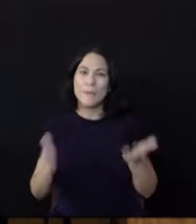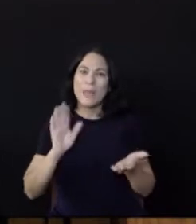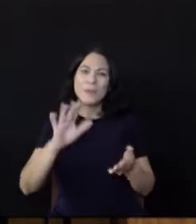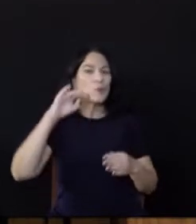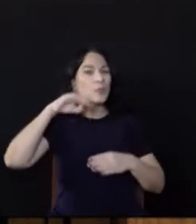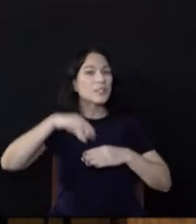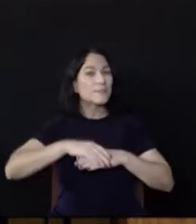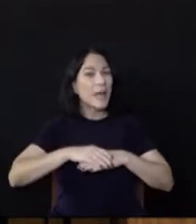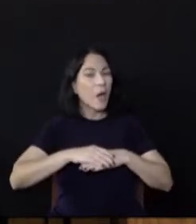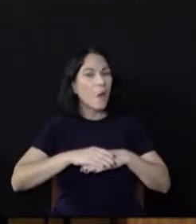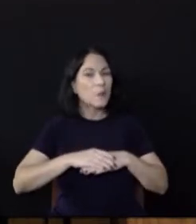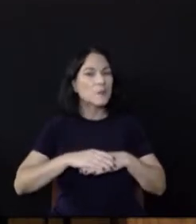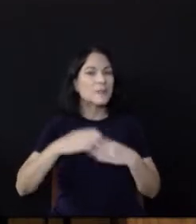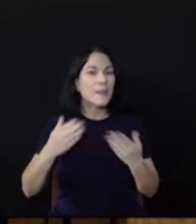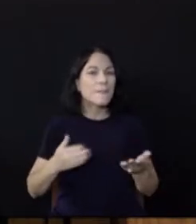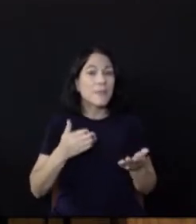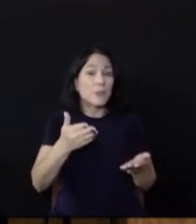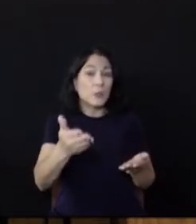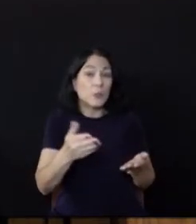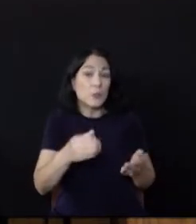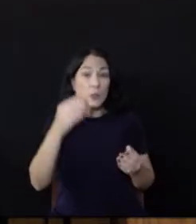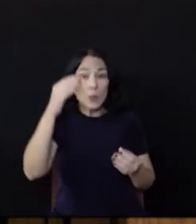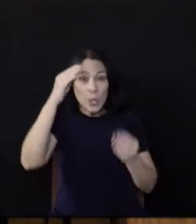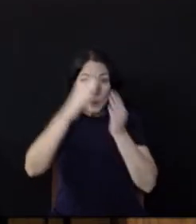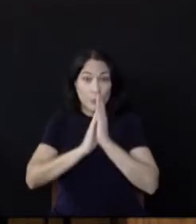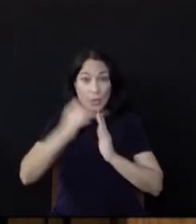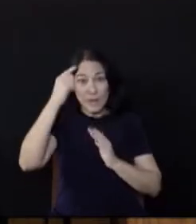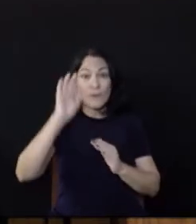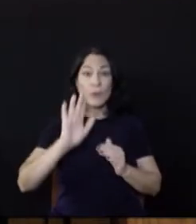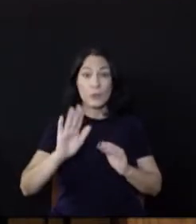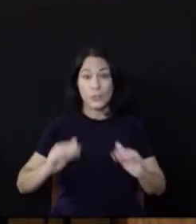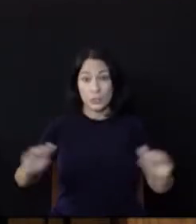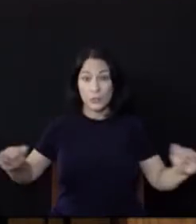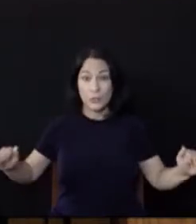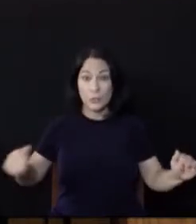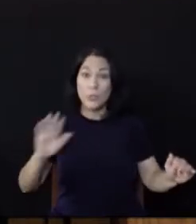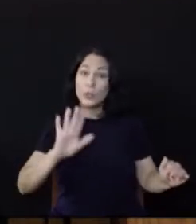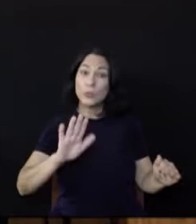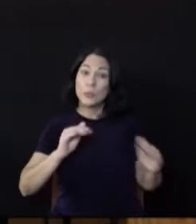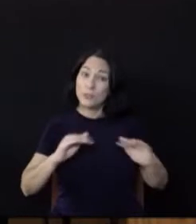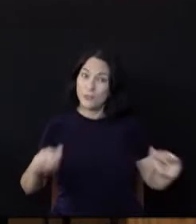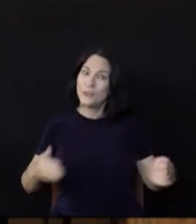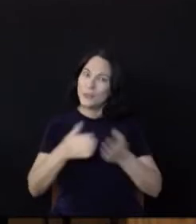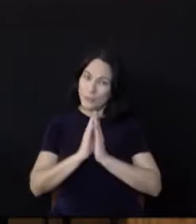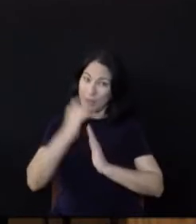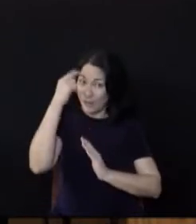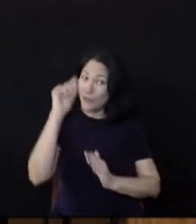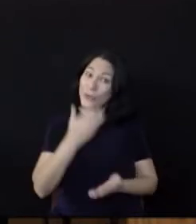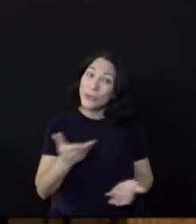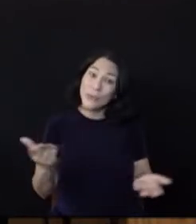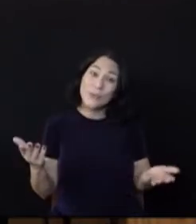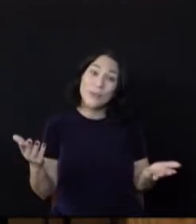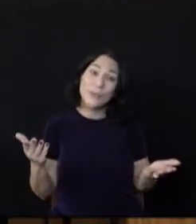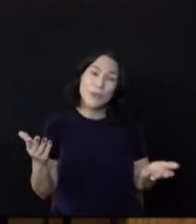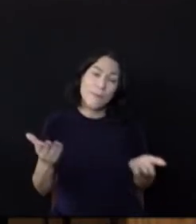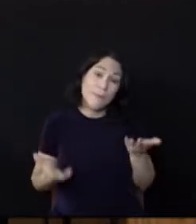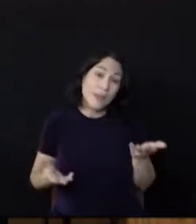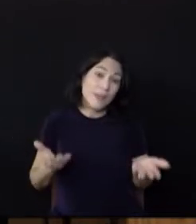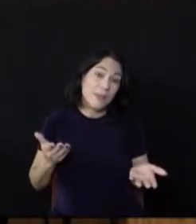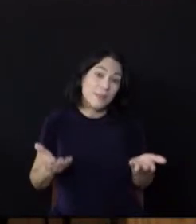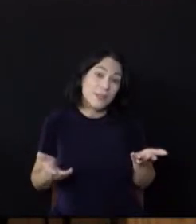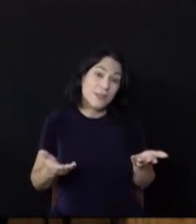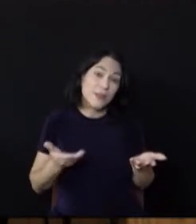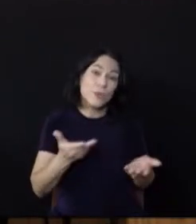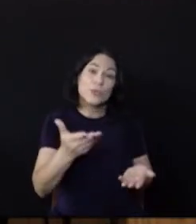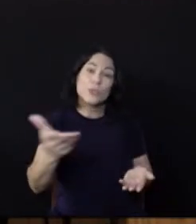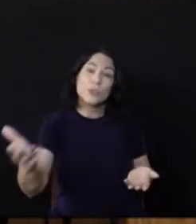you. Maybe it was you praying for your children. Or maybe it was your children praying for you. Or maybe it was